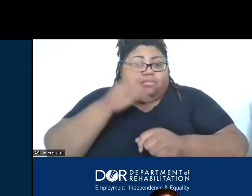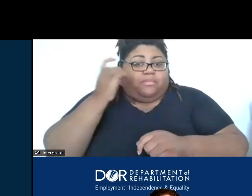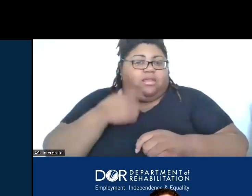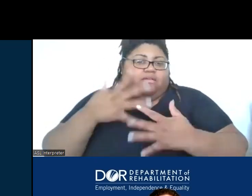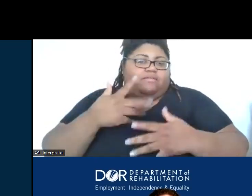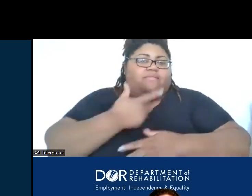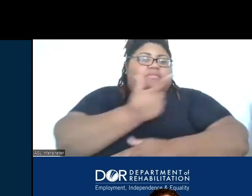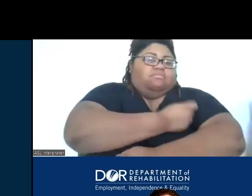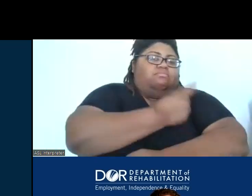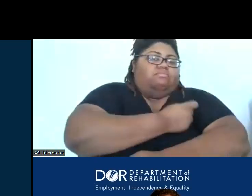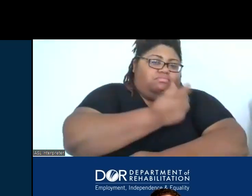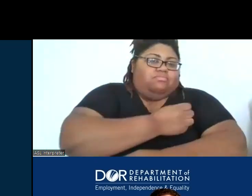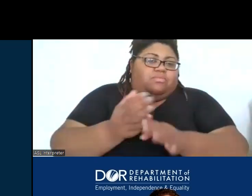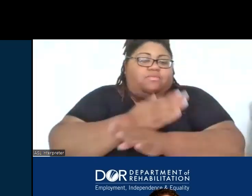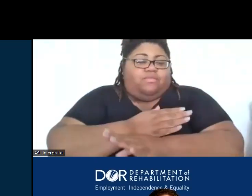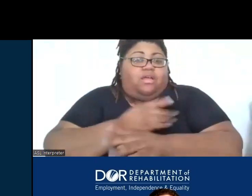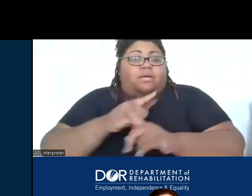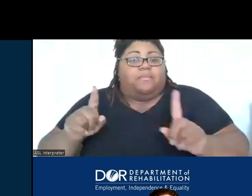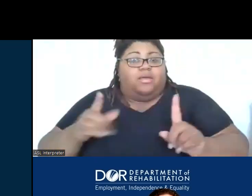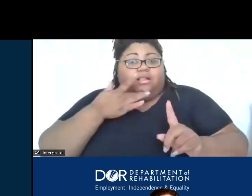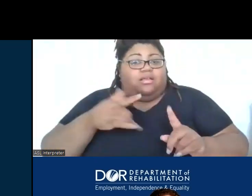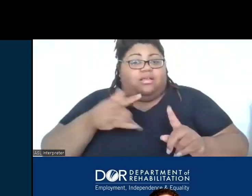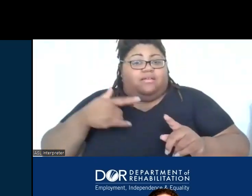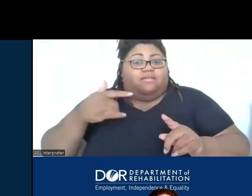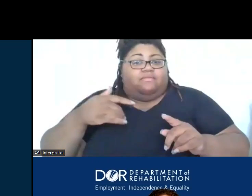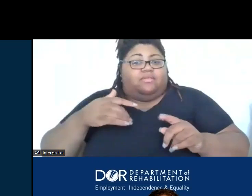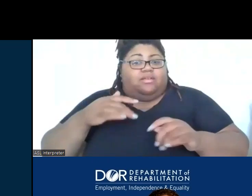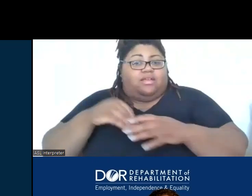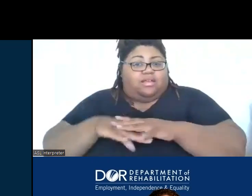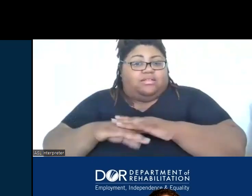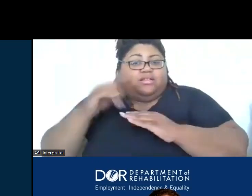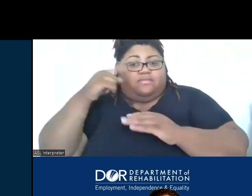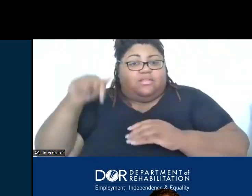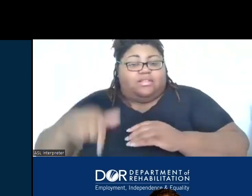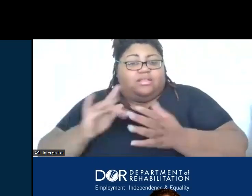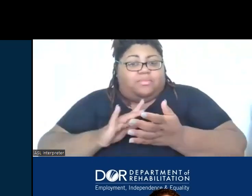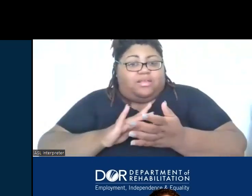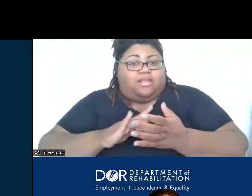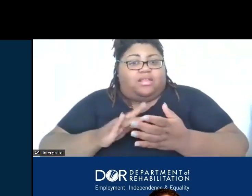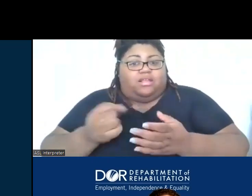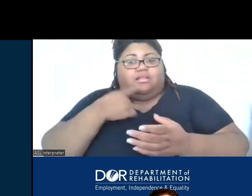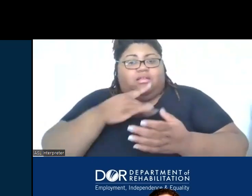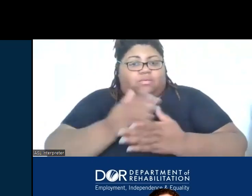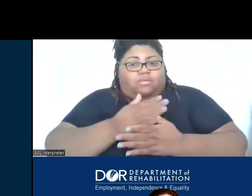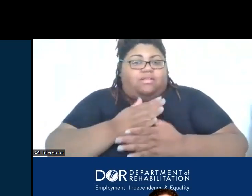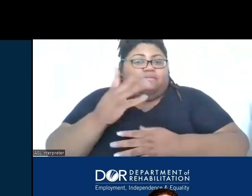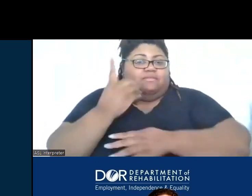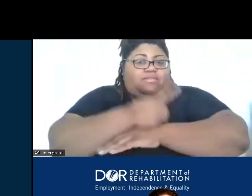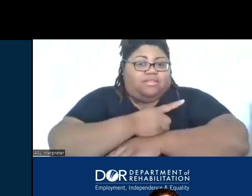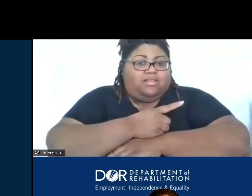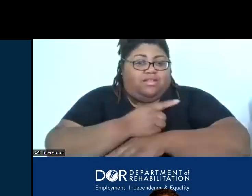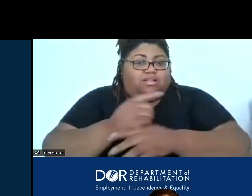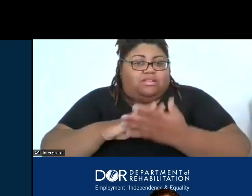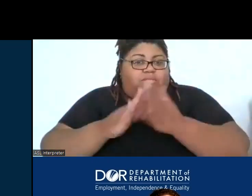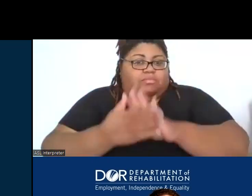I had this medication available to me, I was able to take it within 5 days of my COVID diagnosis. I